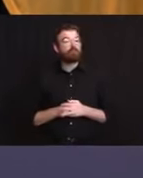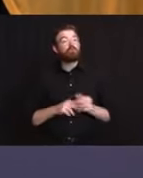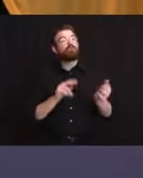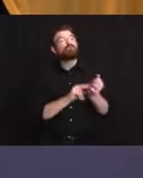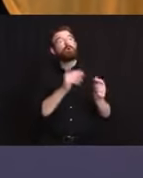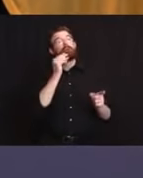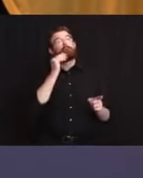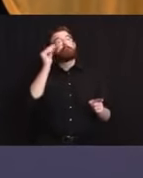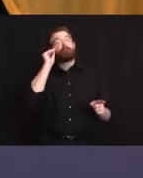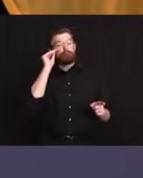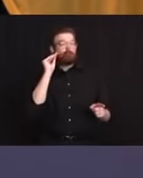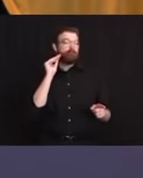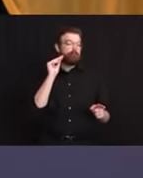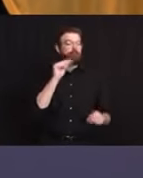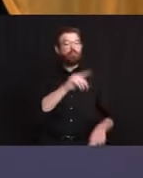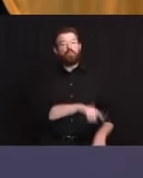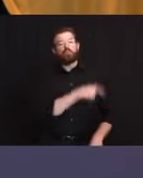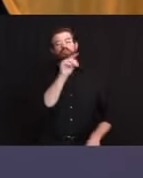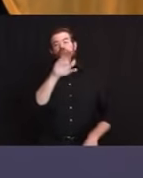asked about